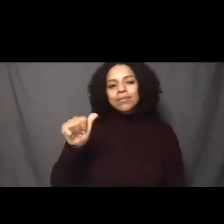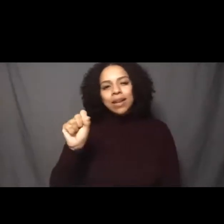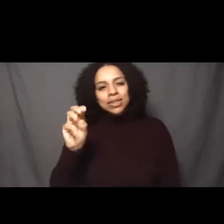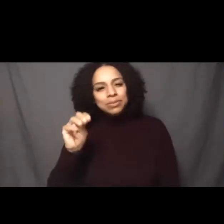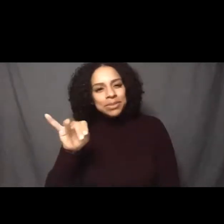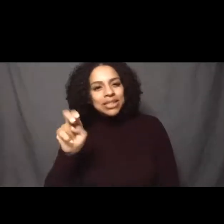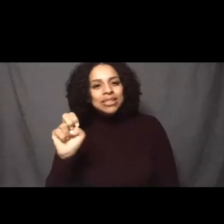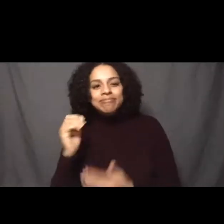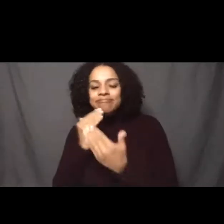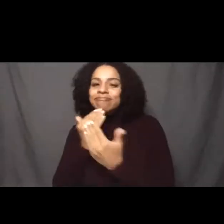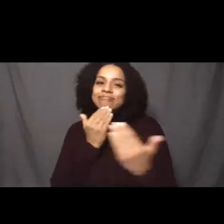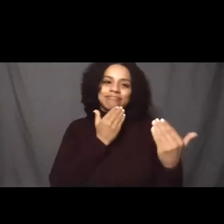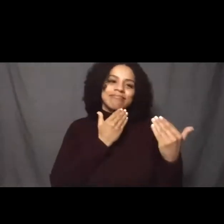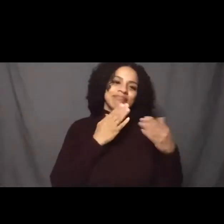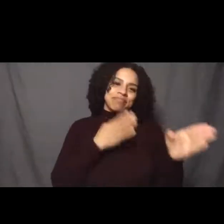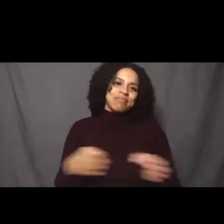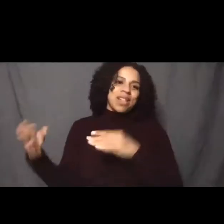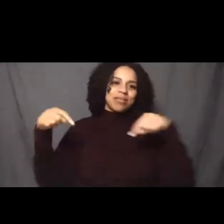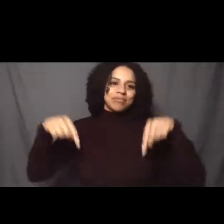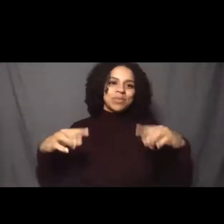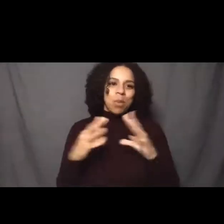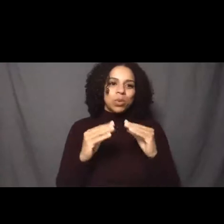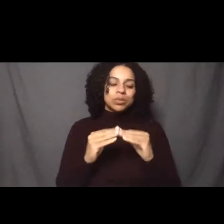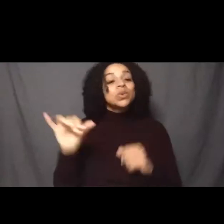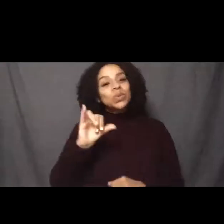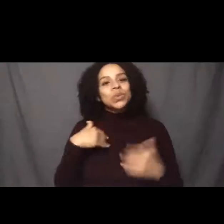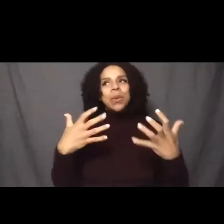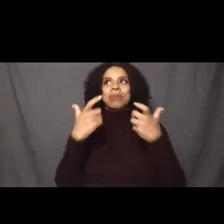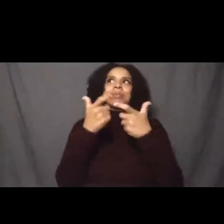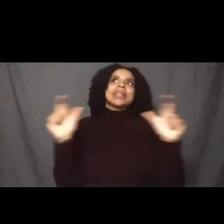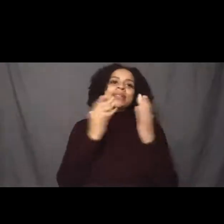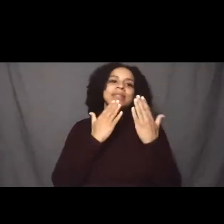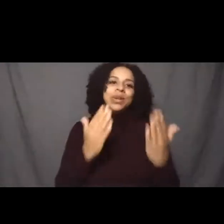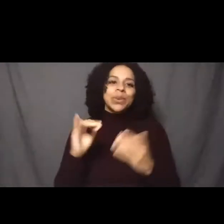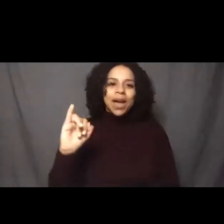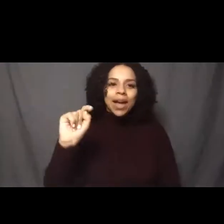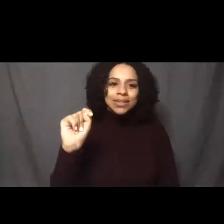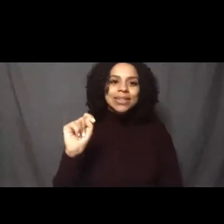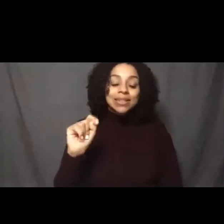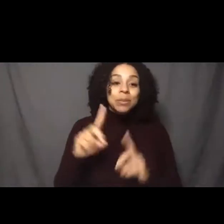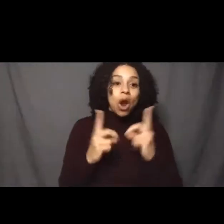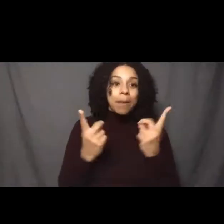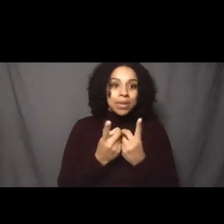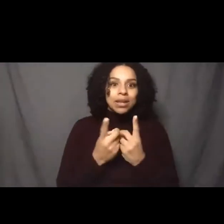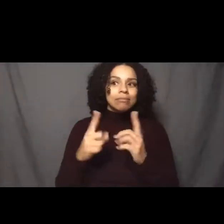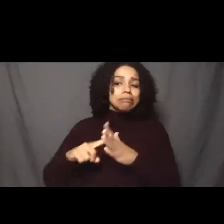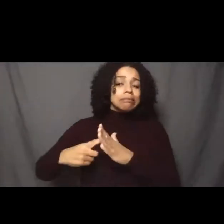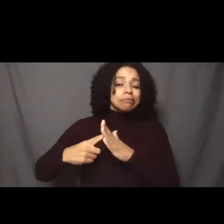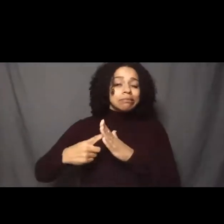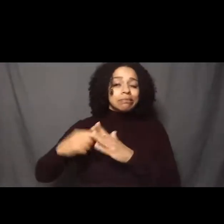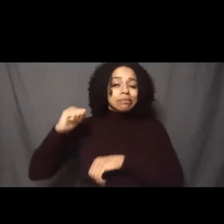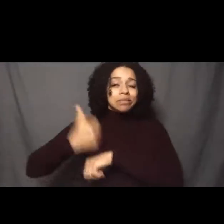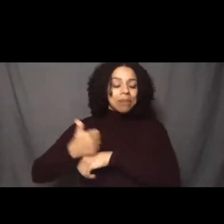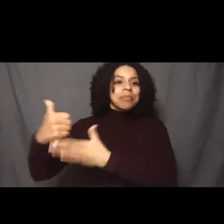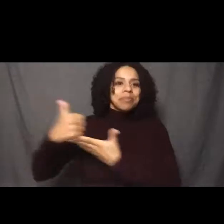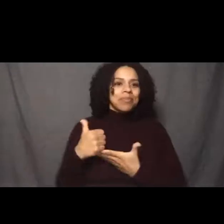In addition, I'd like to have a big thank you to our IT department, who not only assisted us with the initial setup, but they were also here